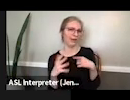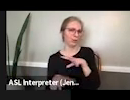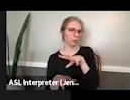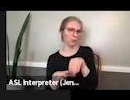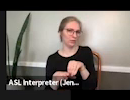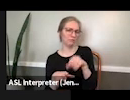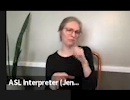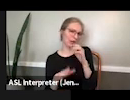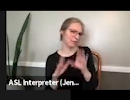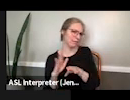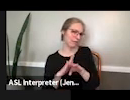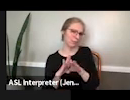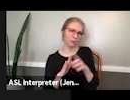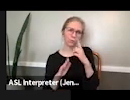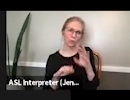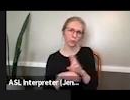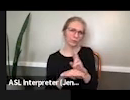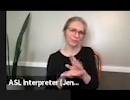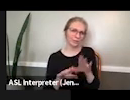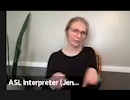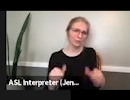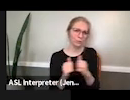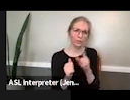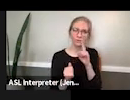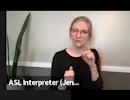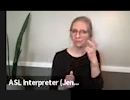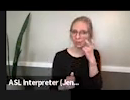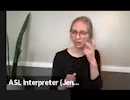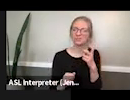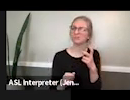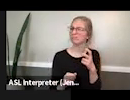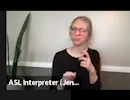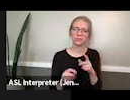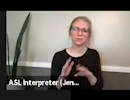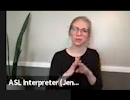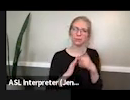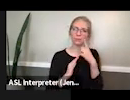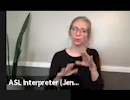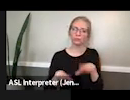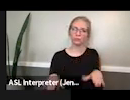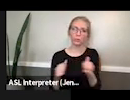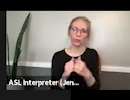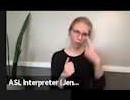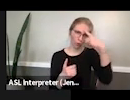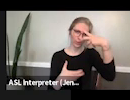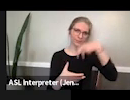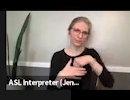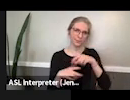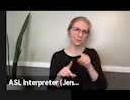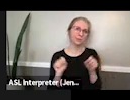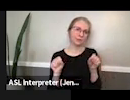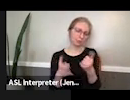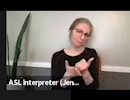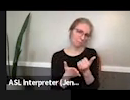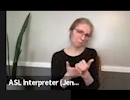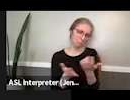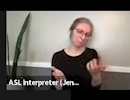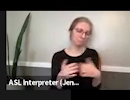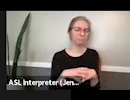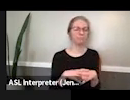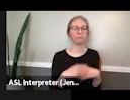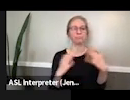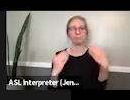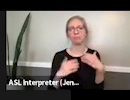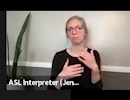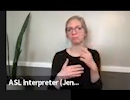for use with kids with deafblindness. They were developed for kids with autism, but they can be real helpful. And there's some